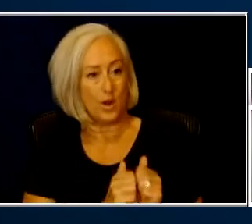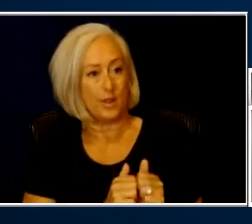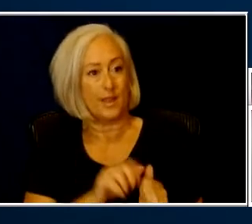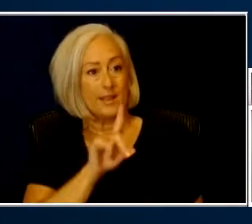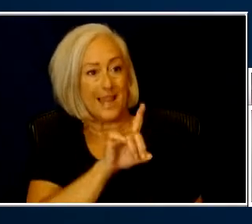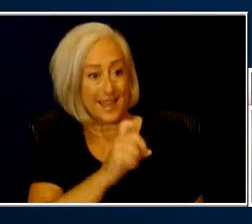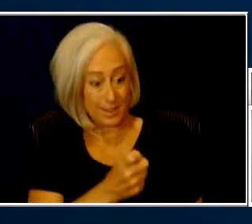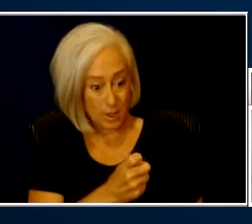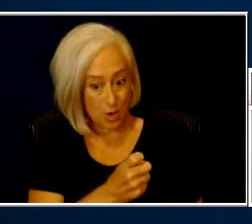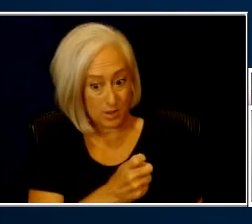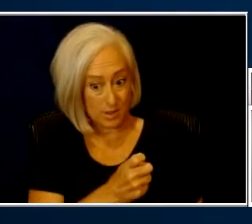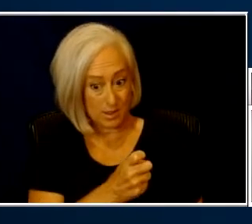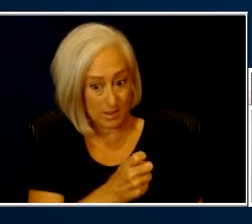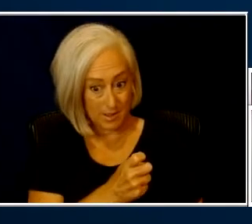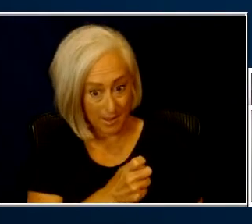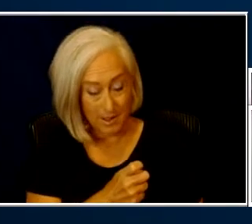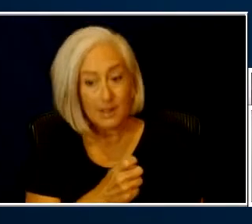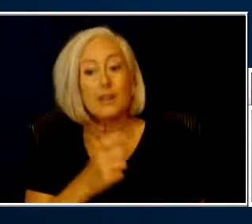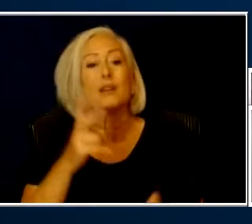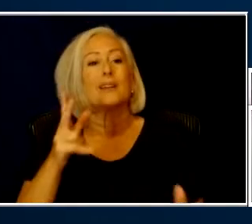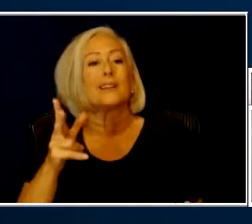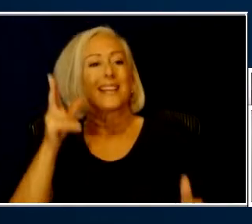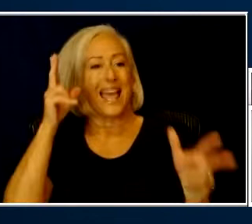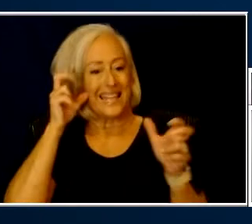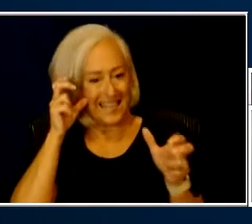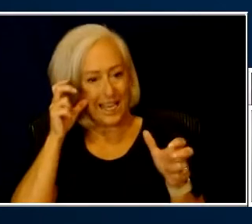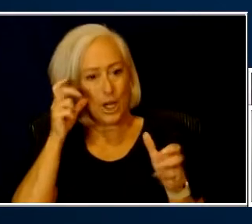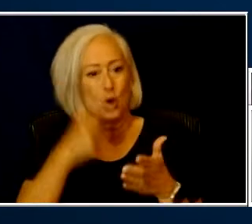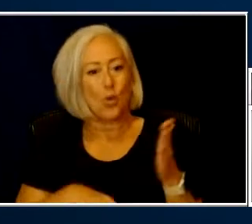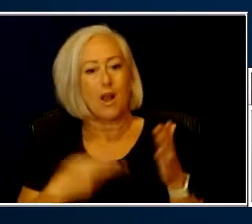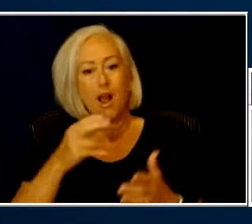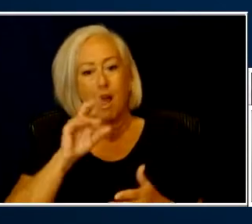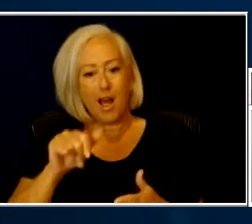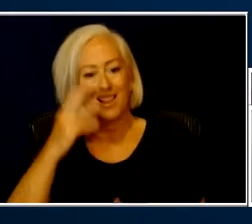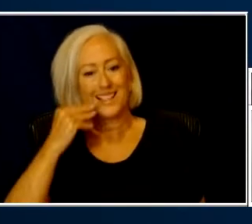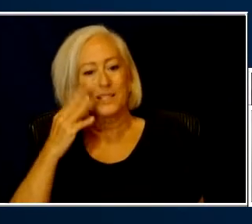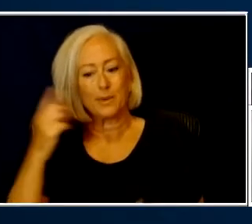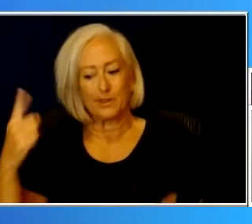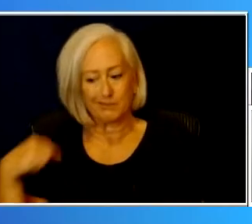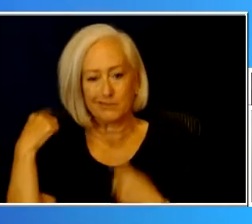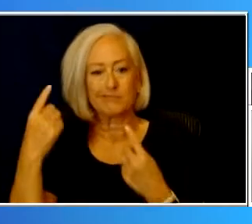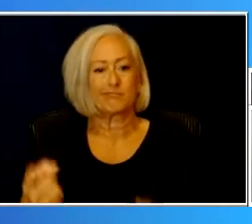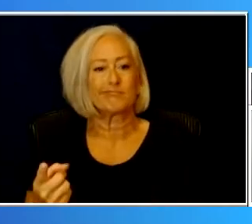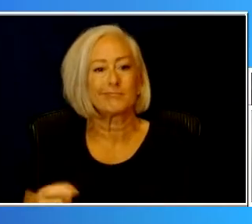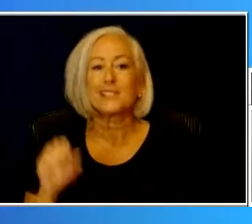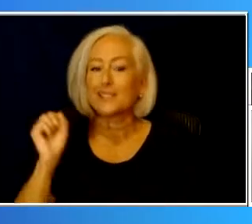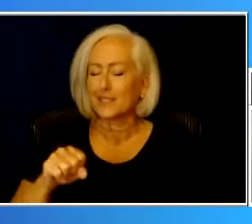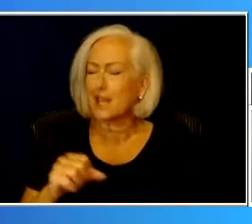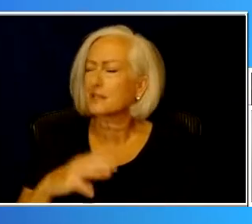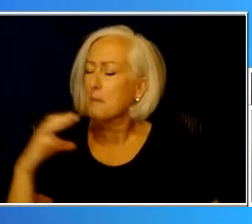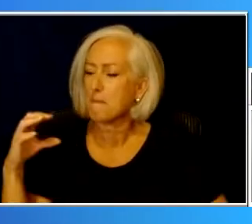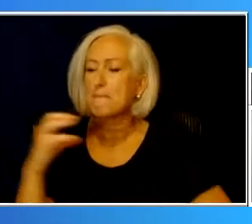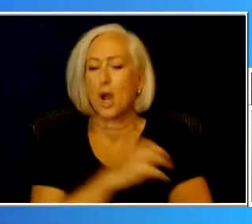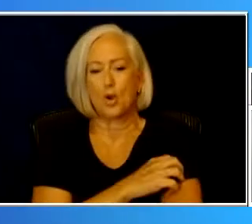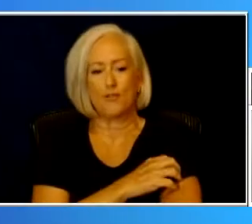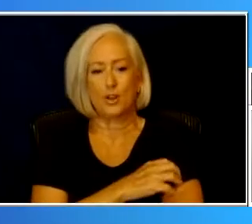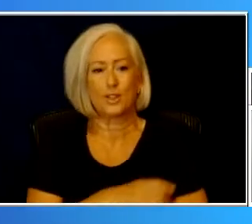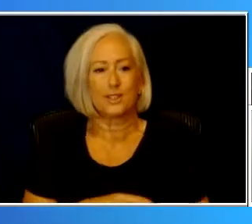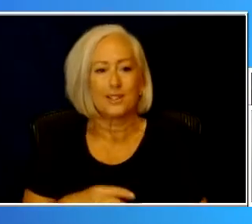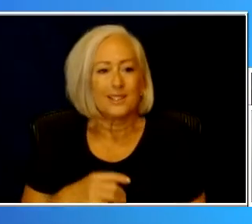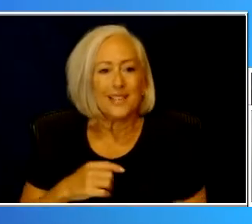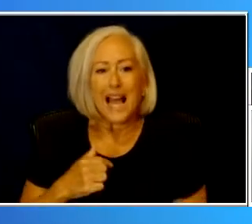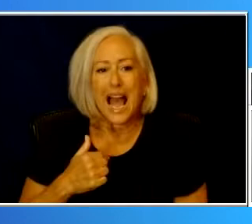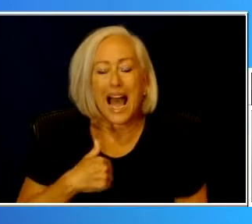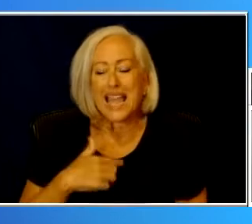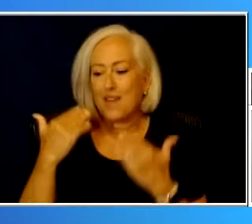on the other end and see where she has come today has got to be really powerful. Absolutely. I feel like there's only so much I can say. I